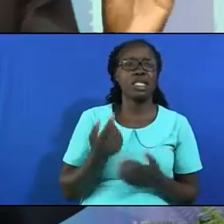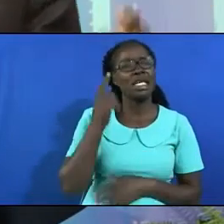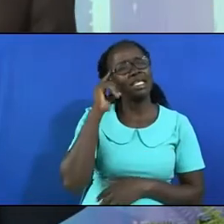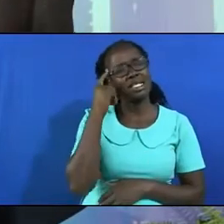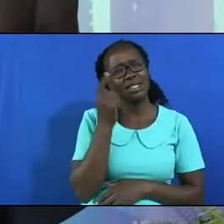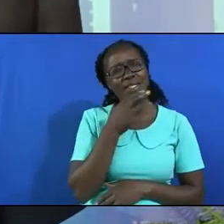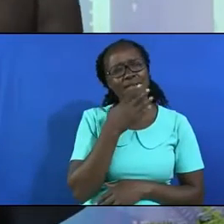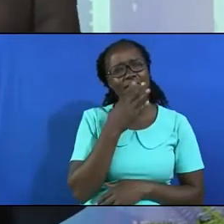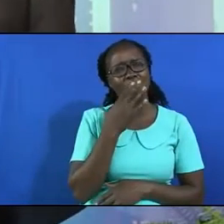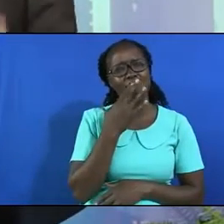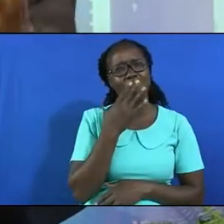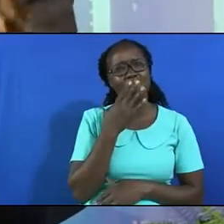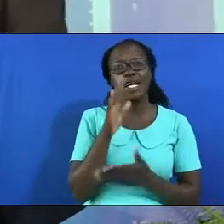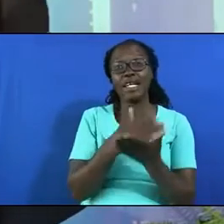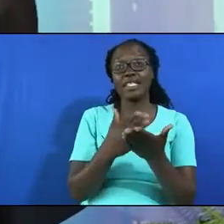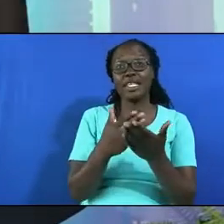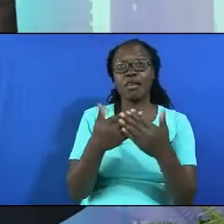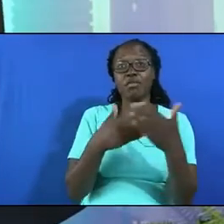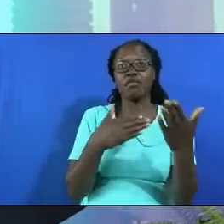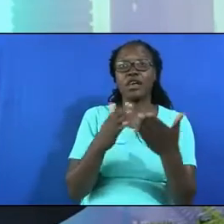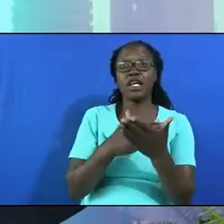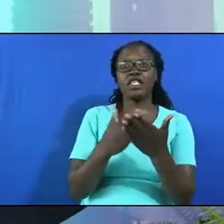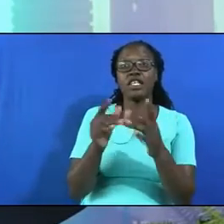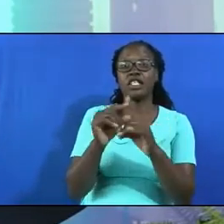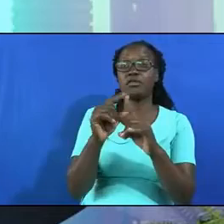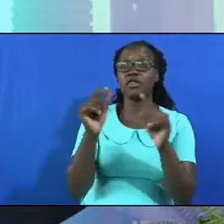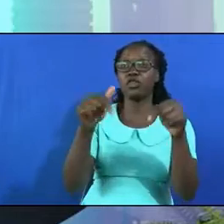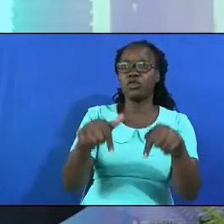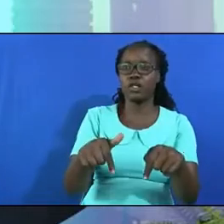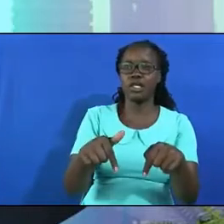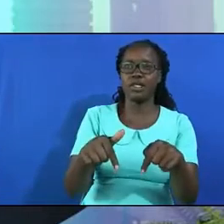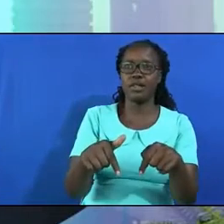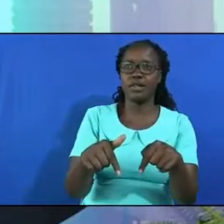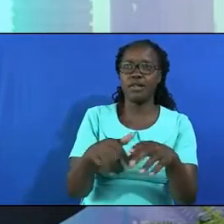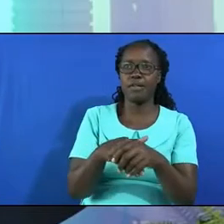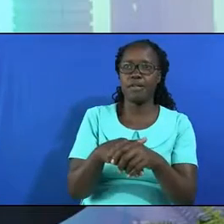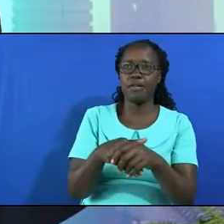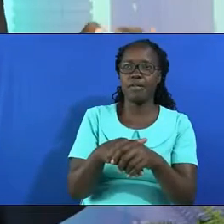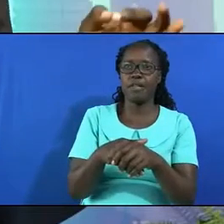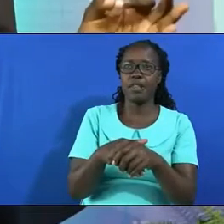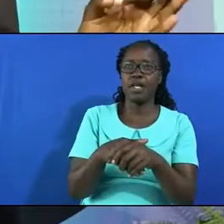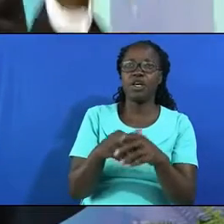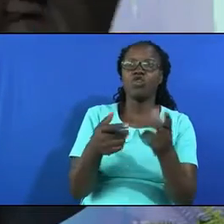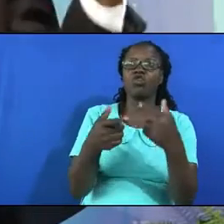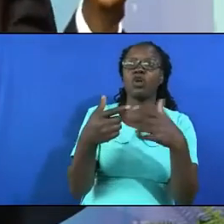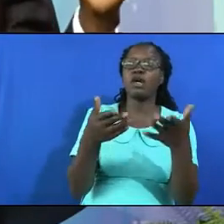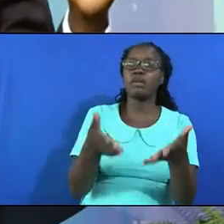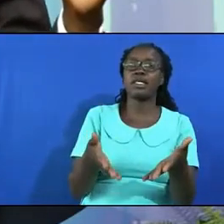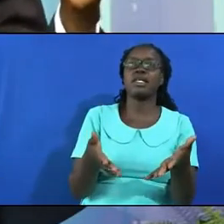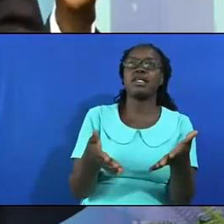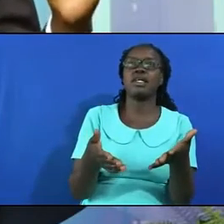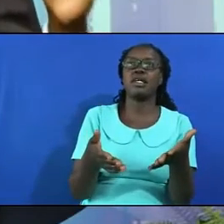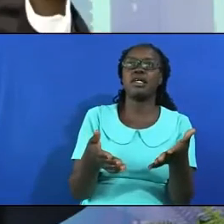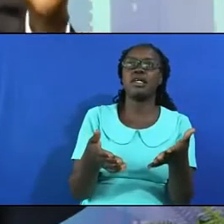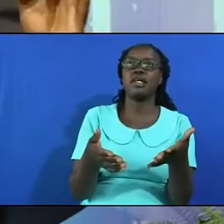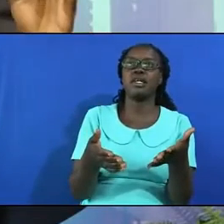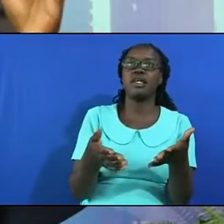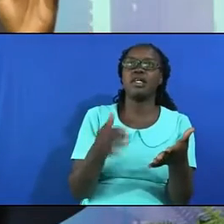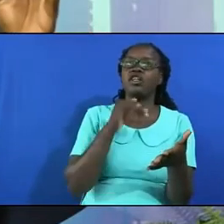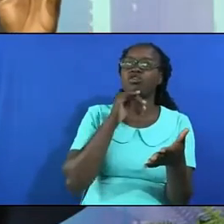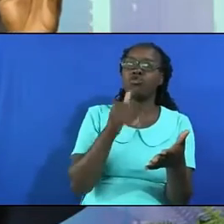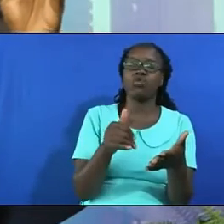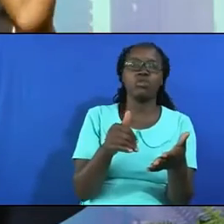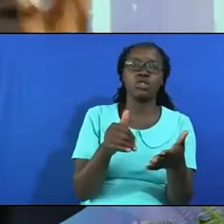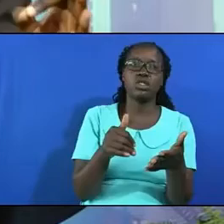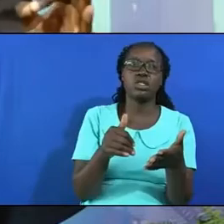should highlight that before I share the message today, that your being here is